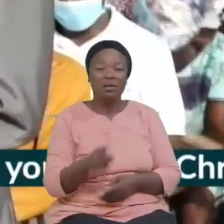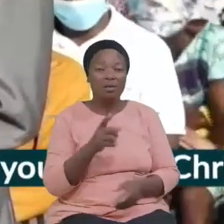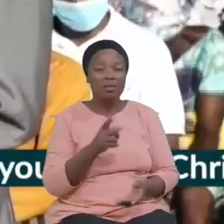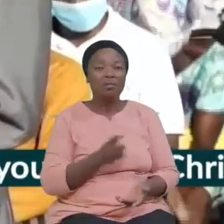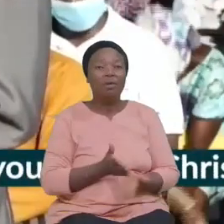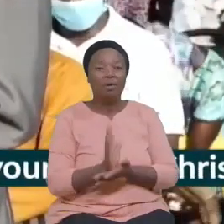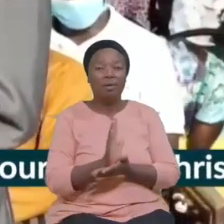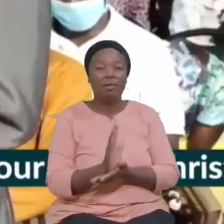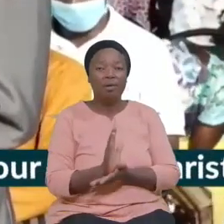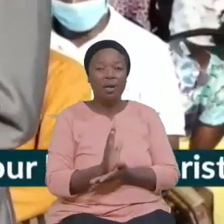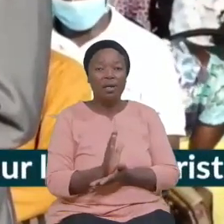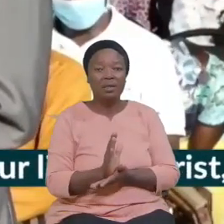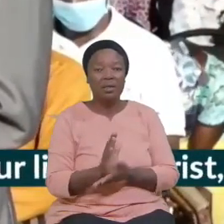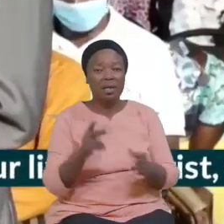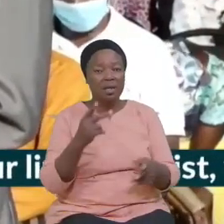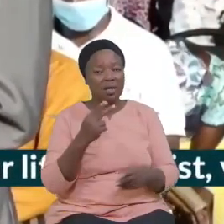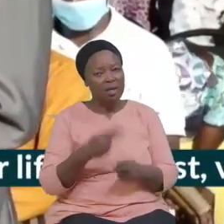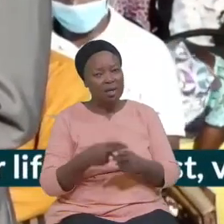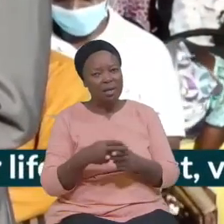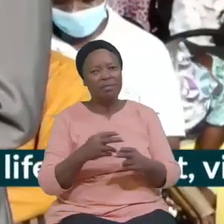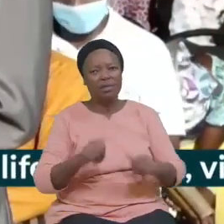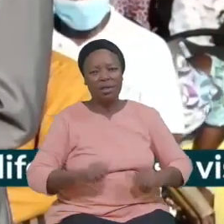taken.